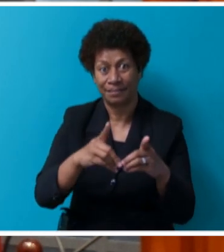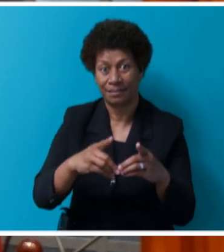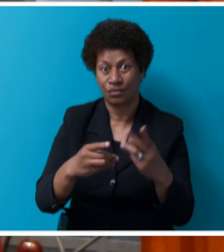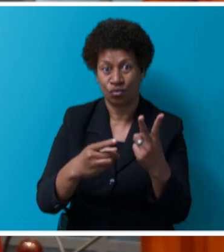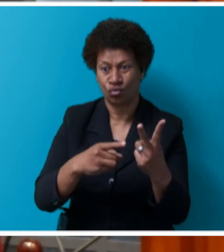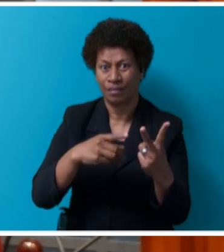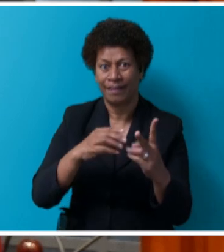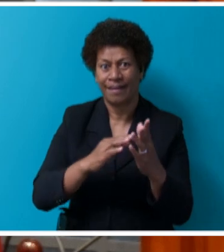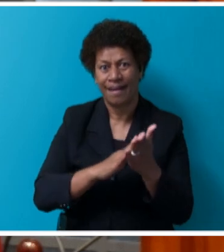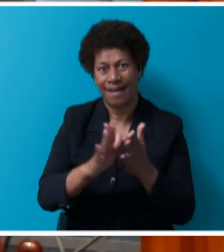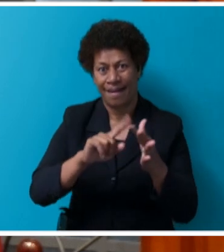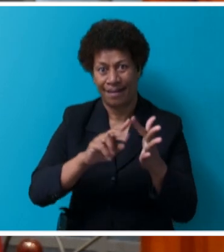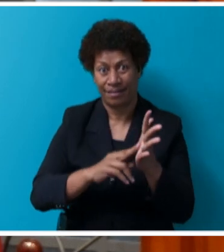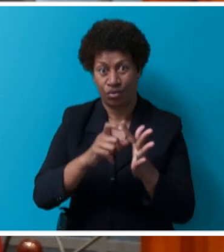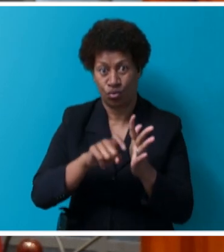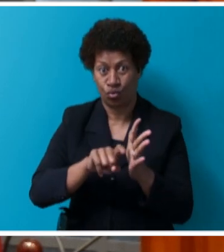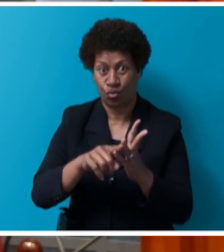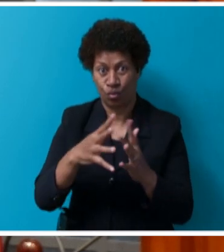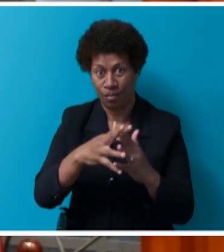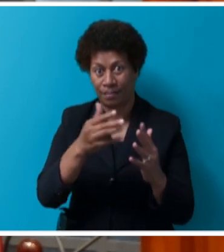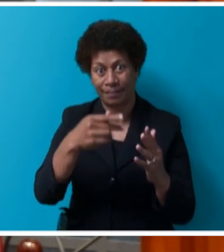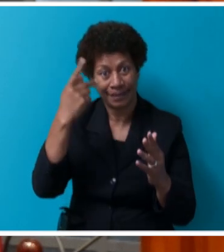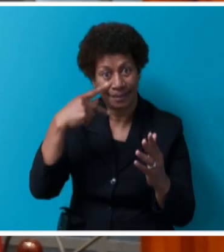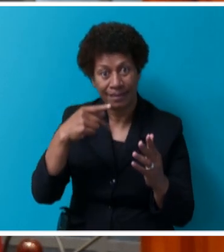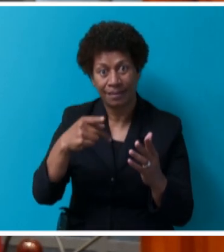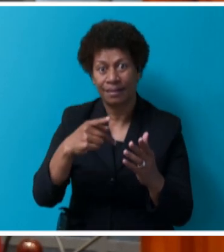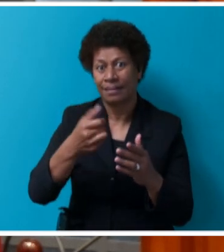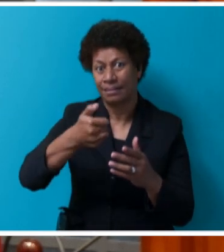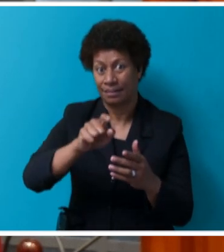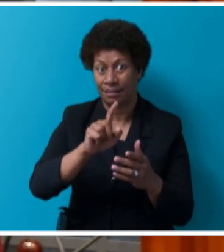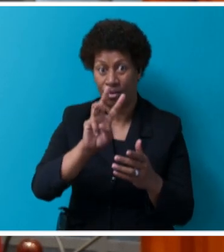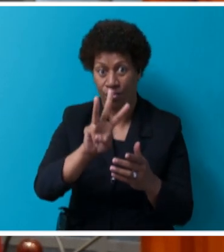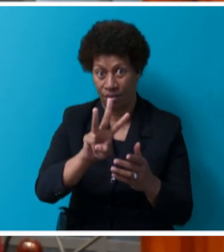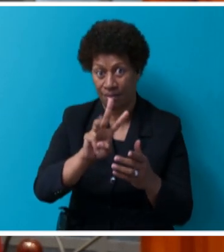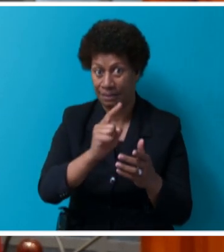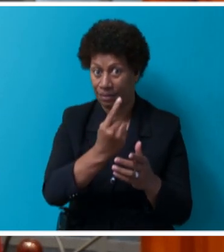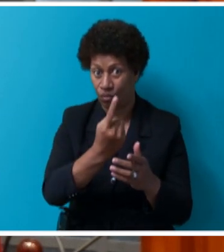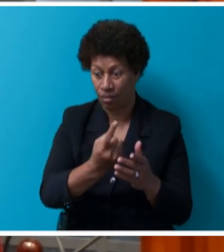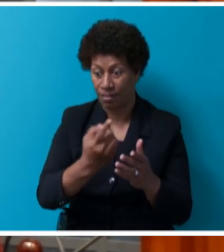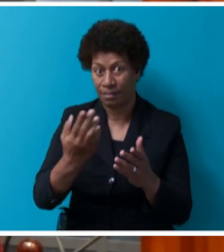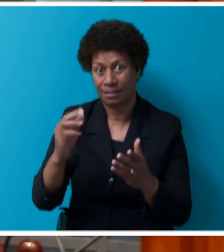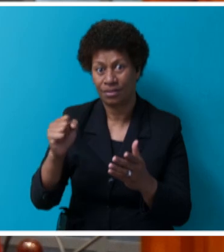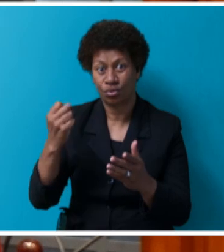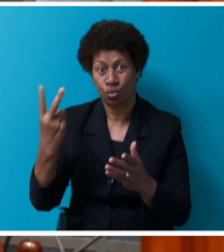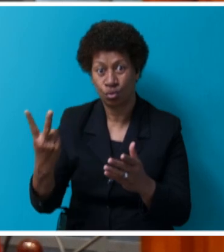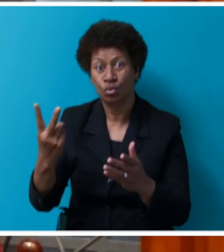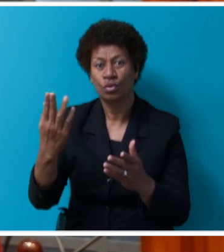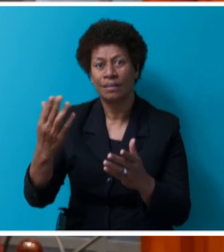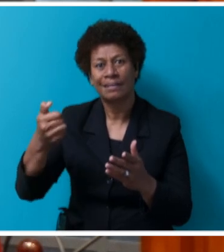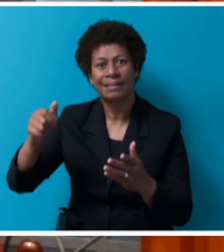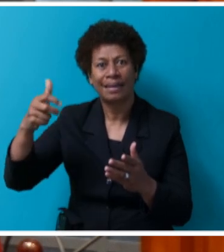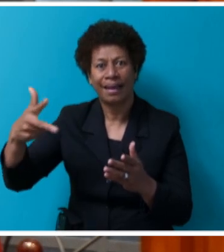Kindergarten, number of students in session 1, 63, number of students in session 2, 68, total of